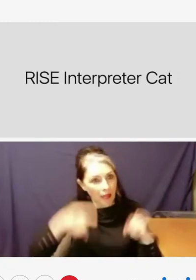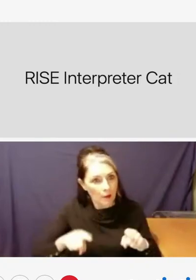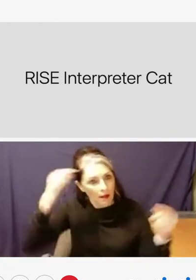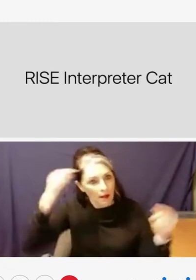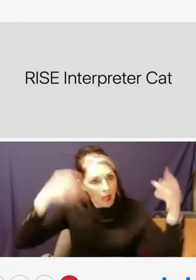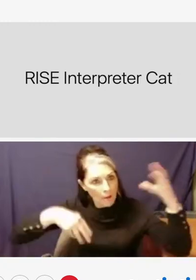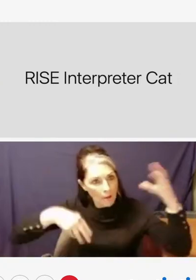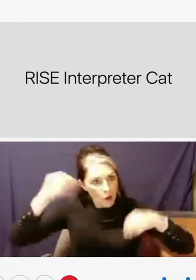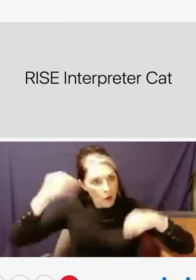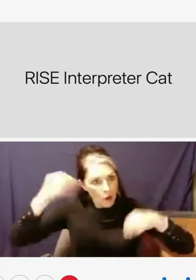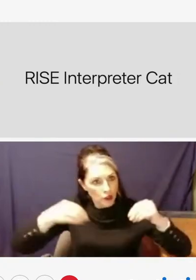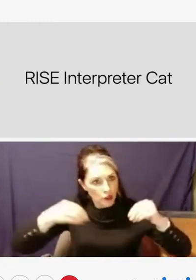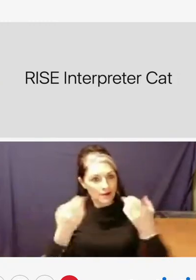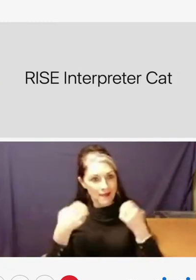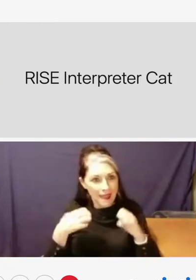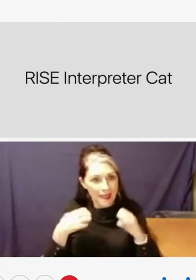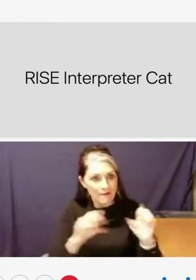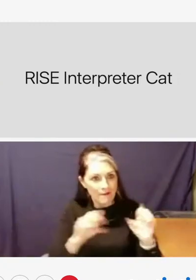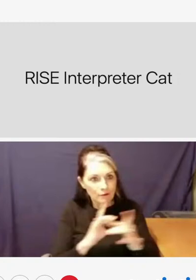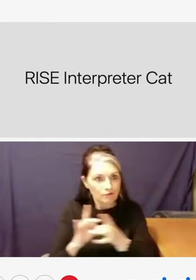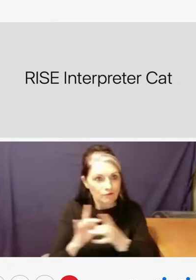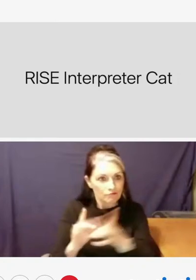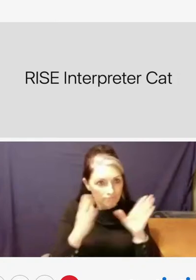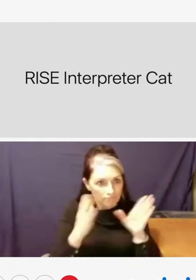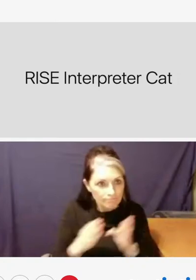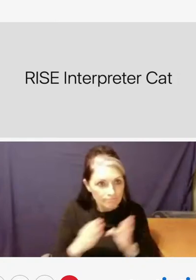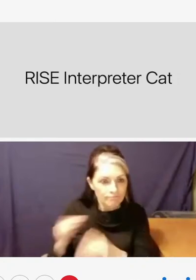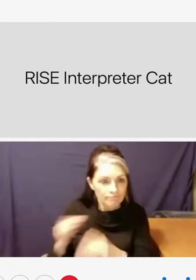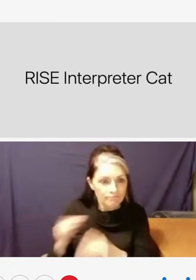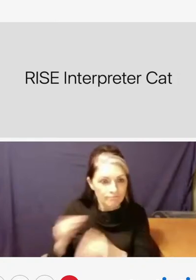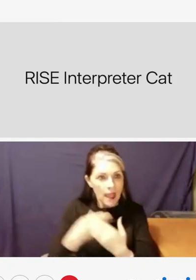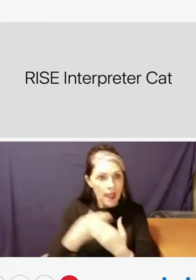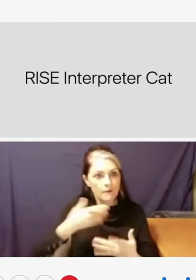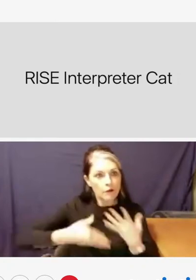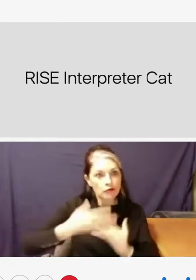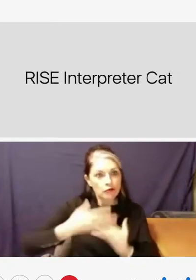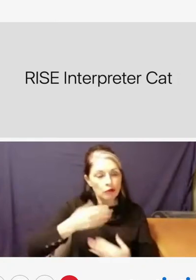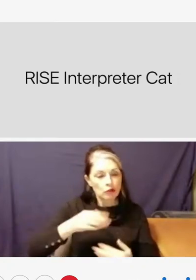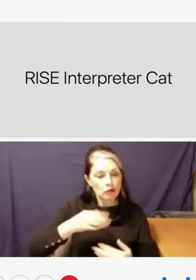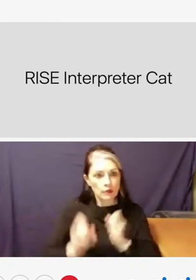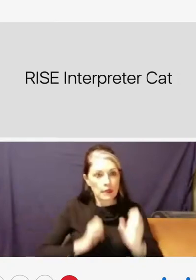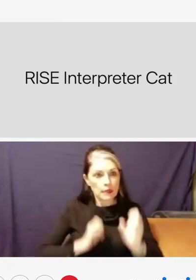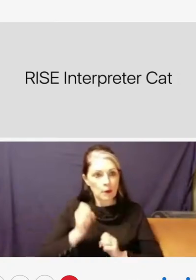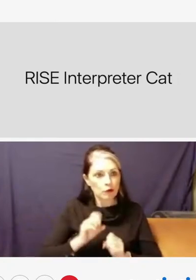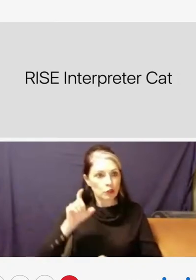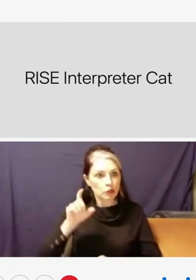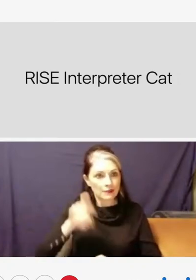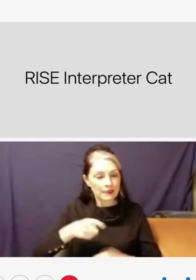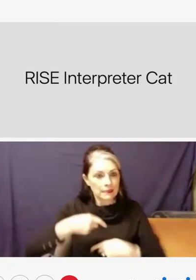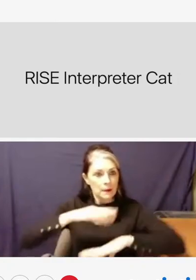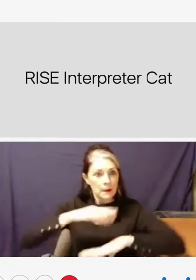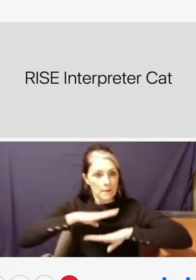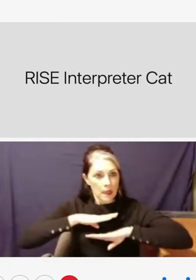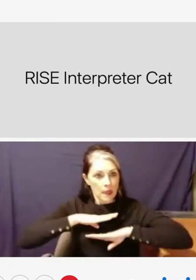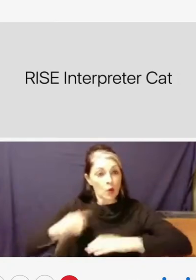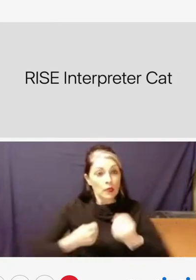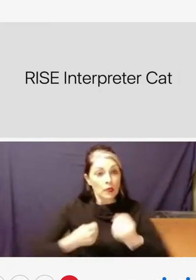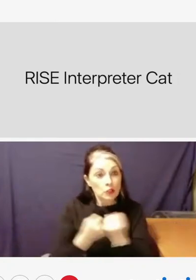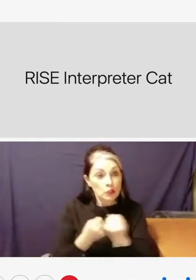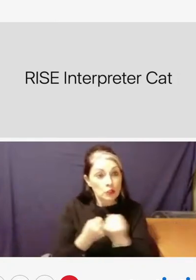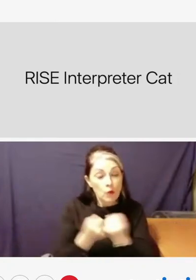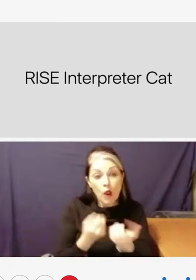to make that our students have all of their social and emotional needs met to the extent that we can support them and we have the resources available in our school